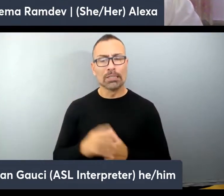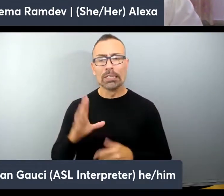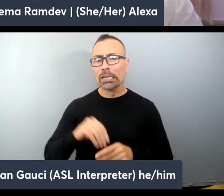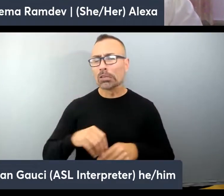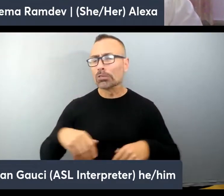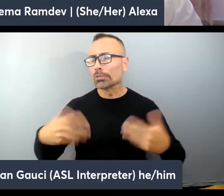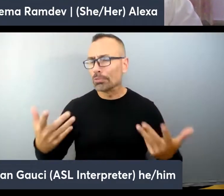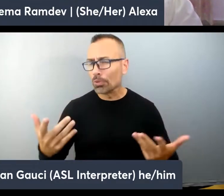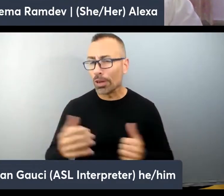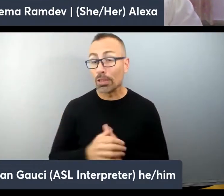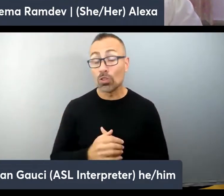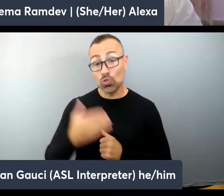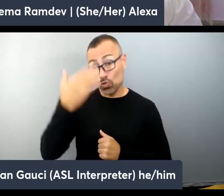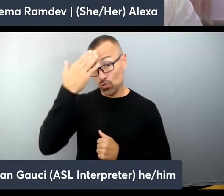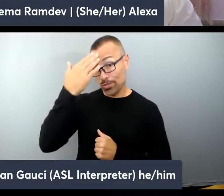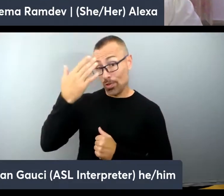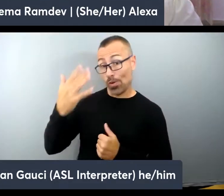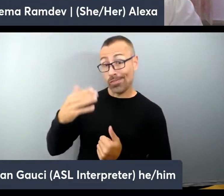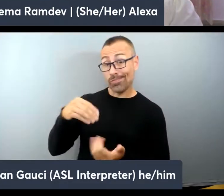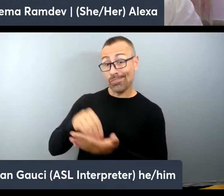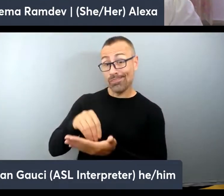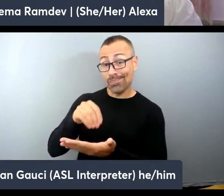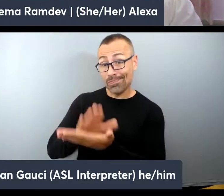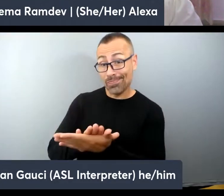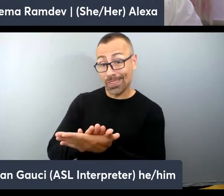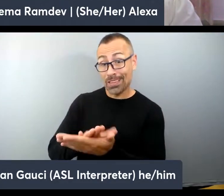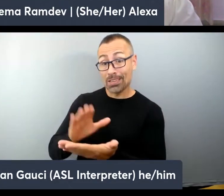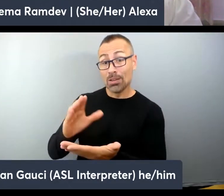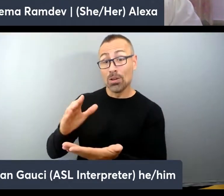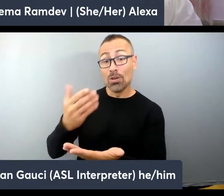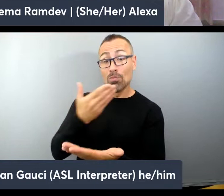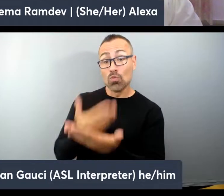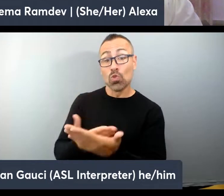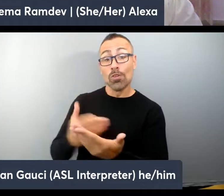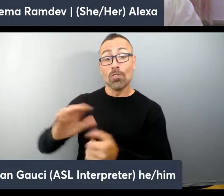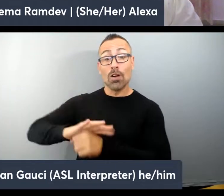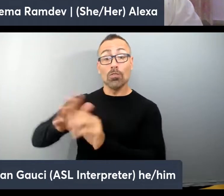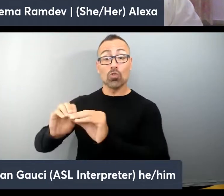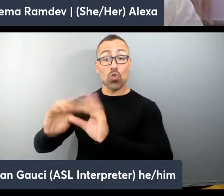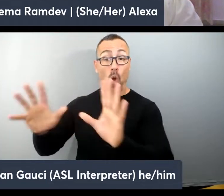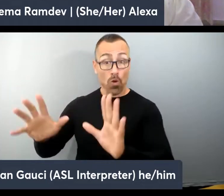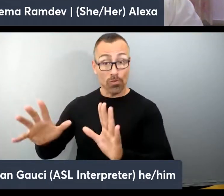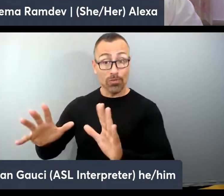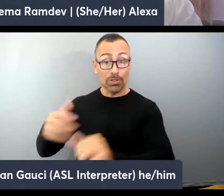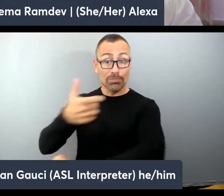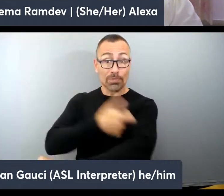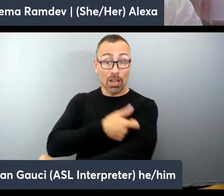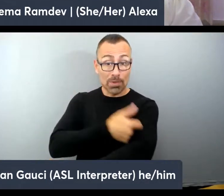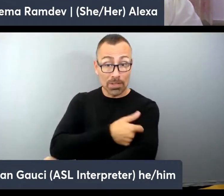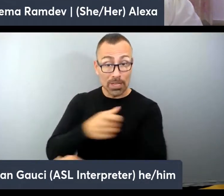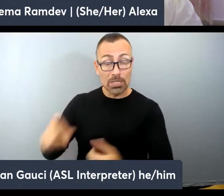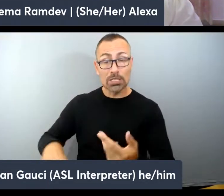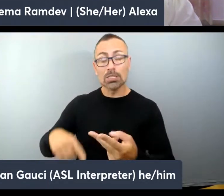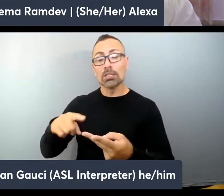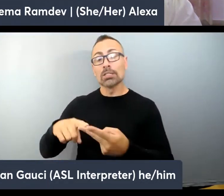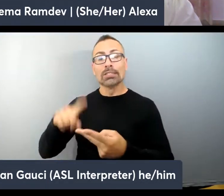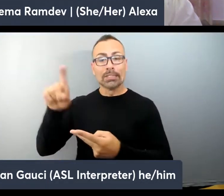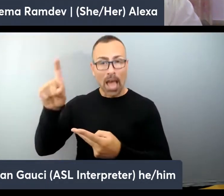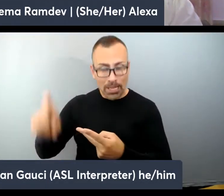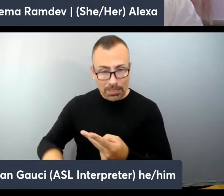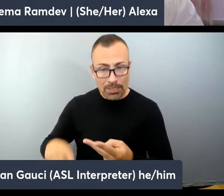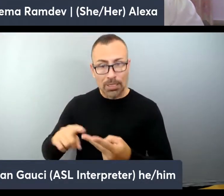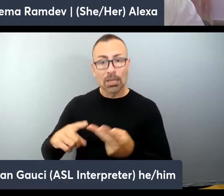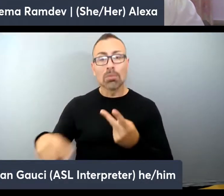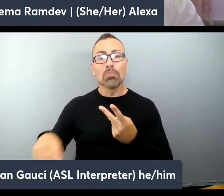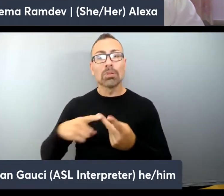which varies by country, as well as personalization at check-in. And one